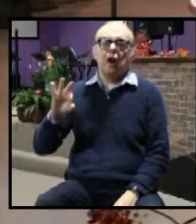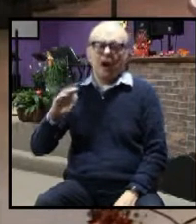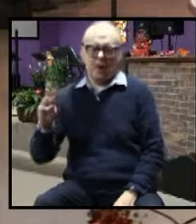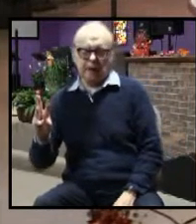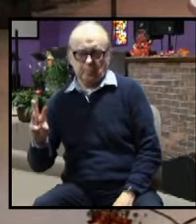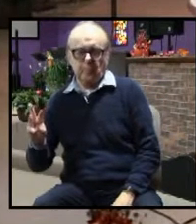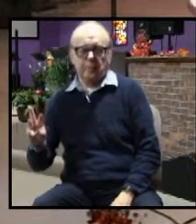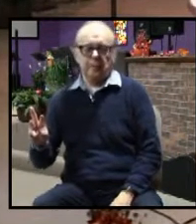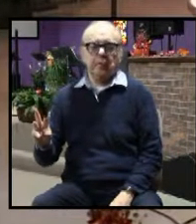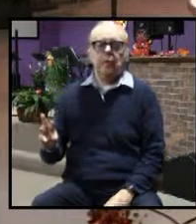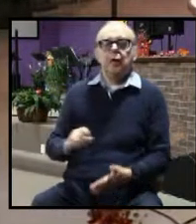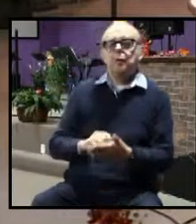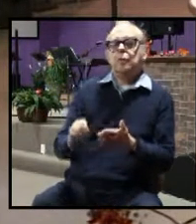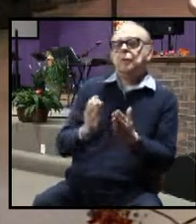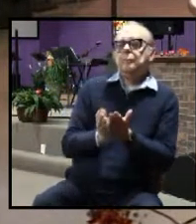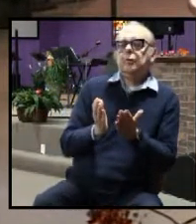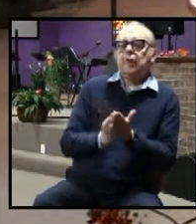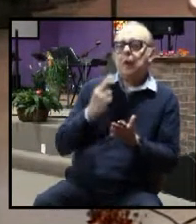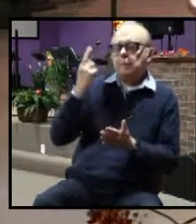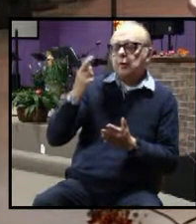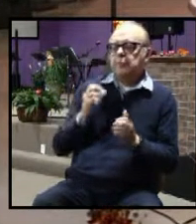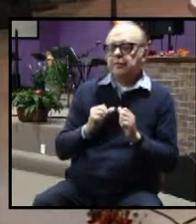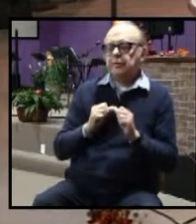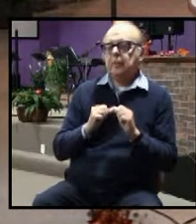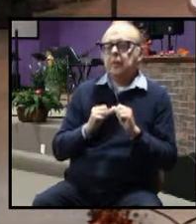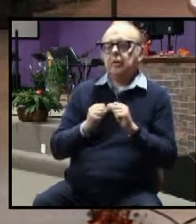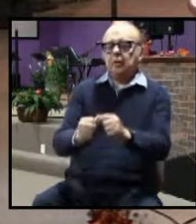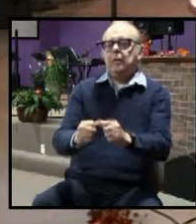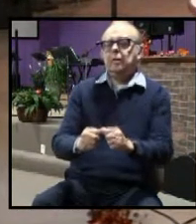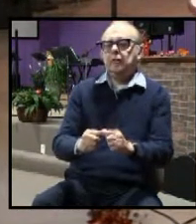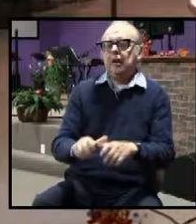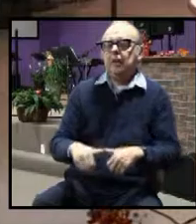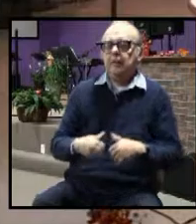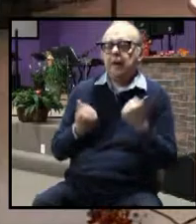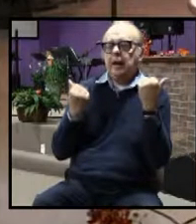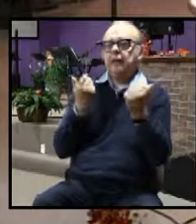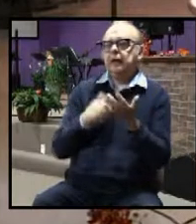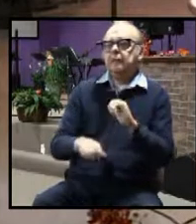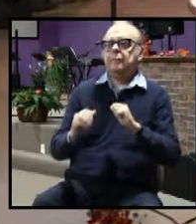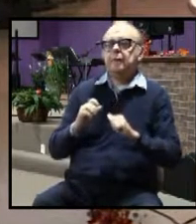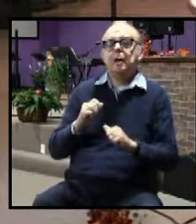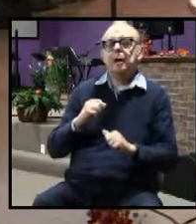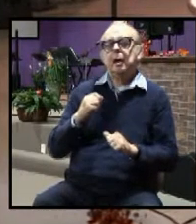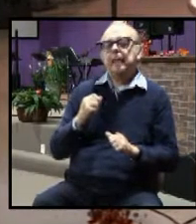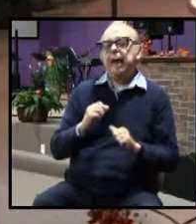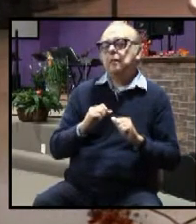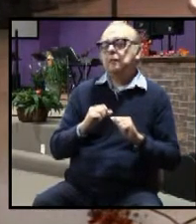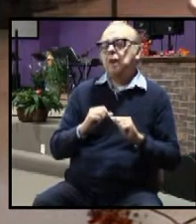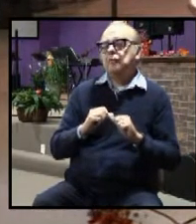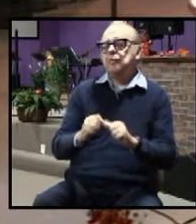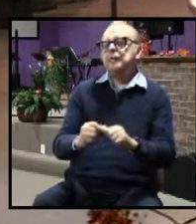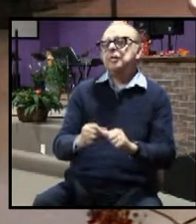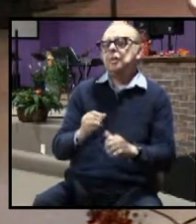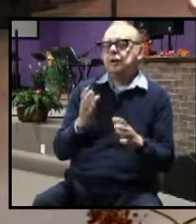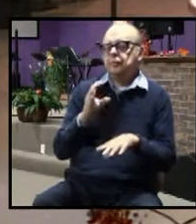Life. And out of there came The Purpose-Driven Church. And